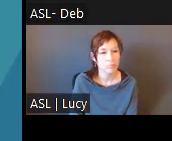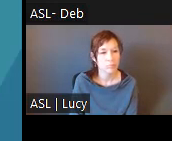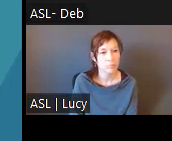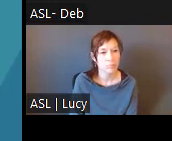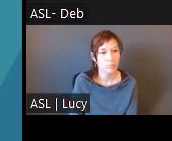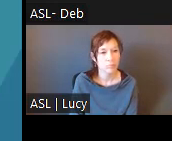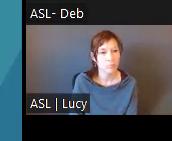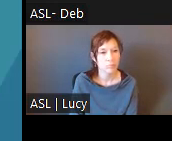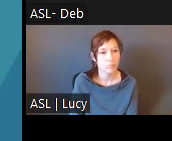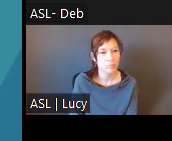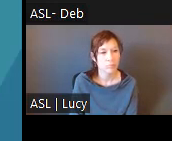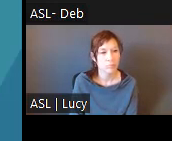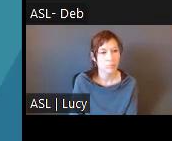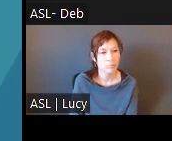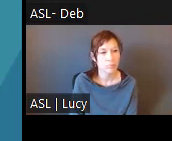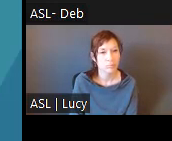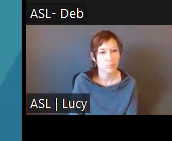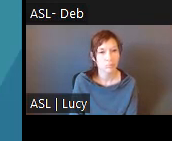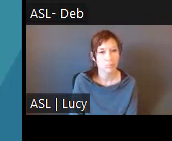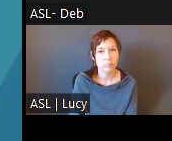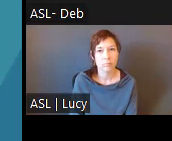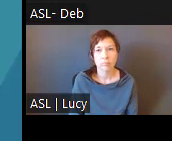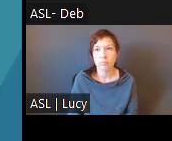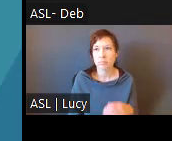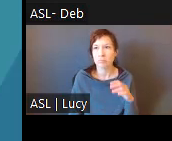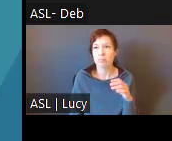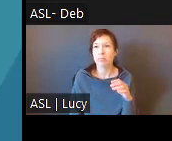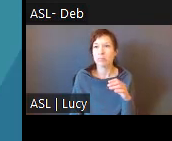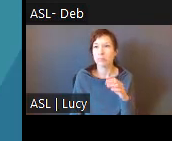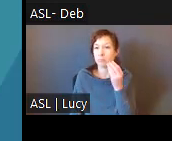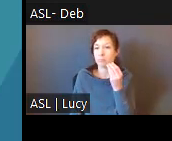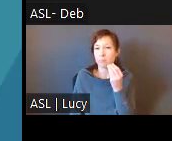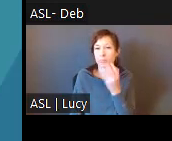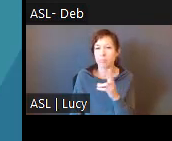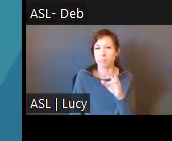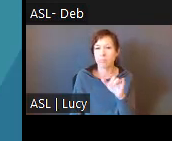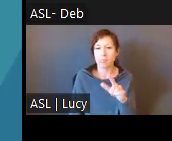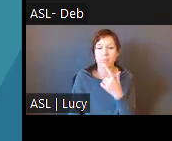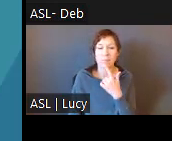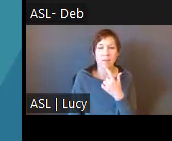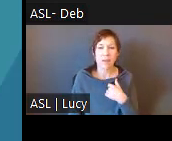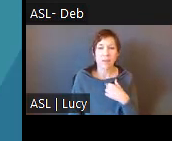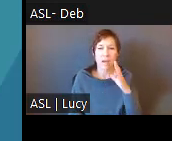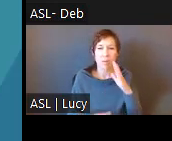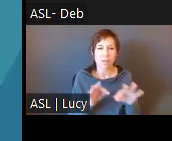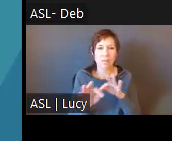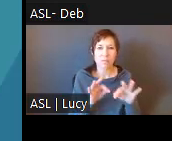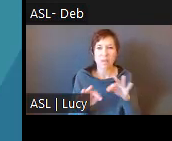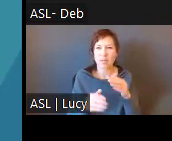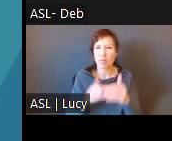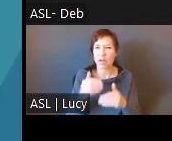Val, what I think I might do is run through the logistics of the Zoom meeting and then give others a chance to jump on. Does that sound